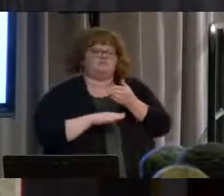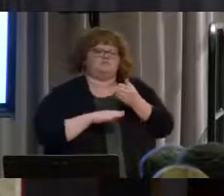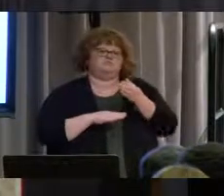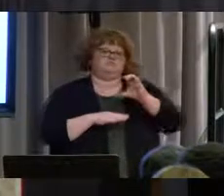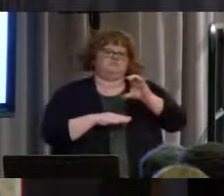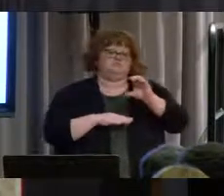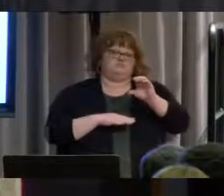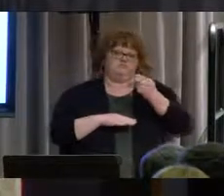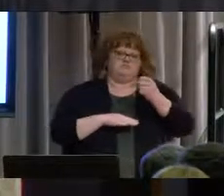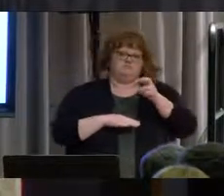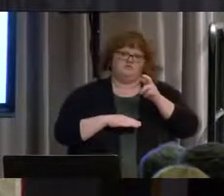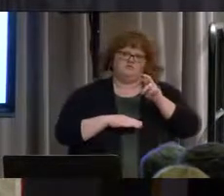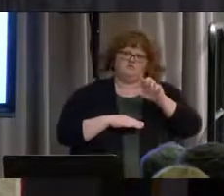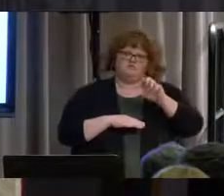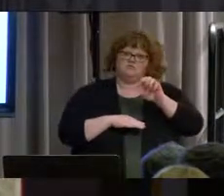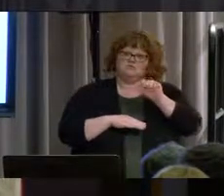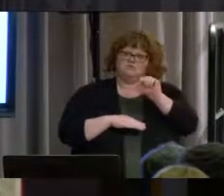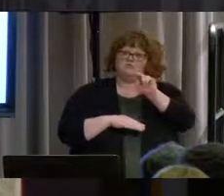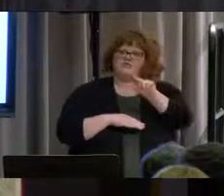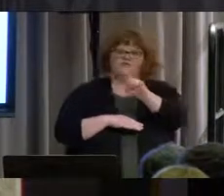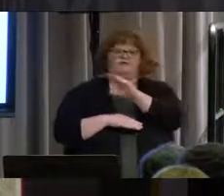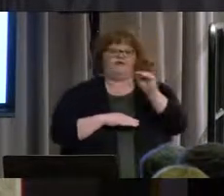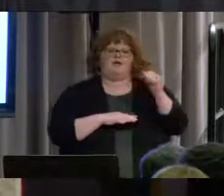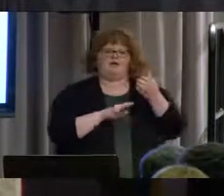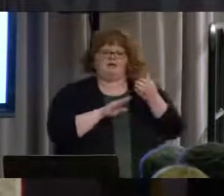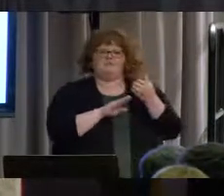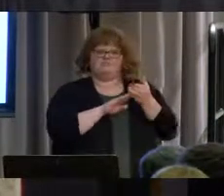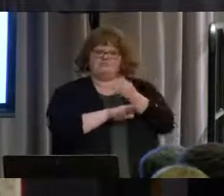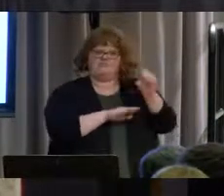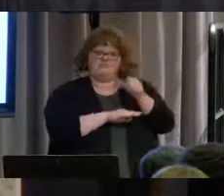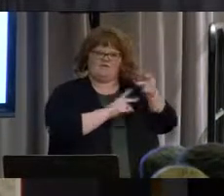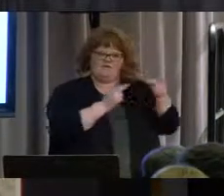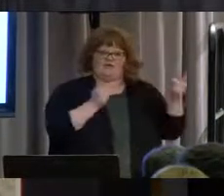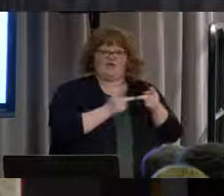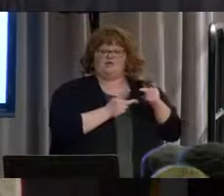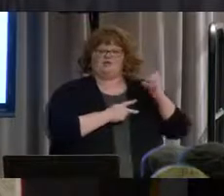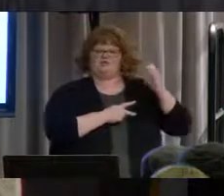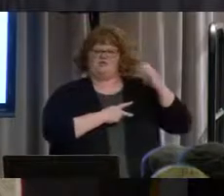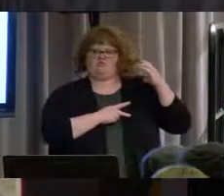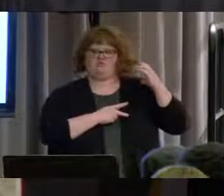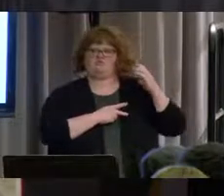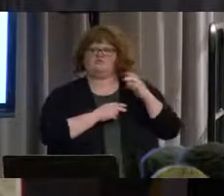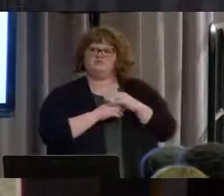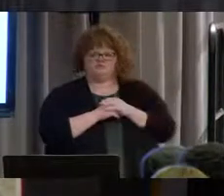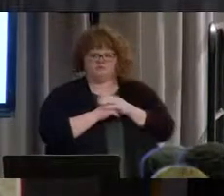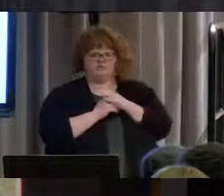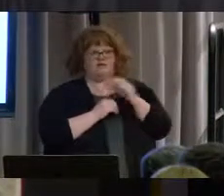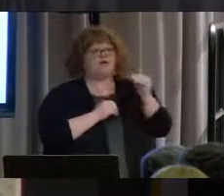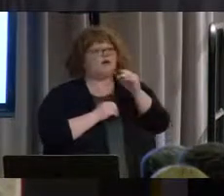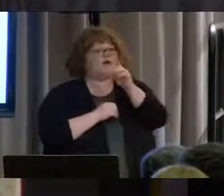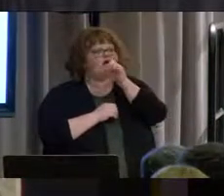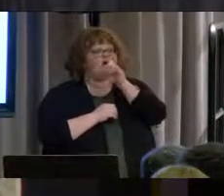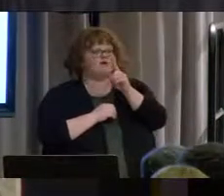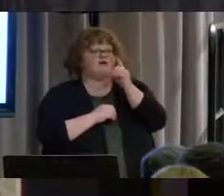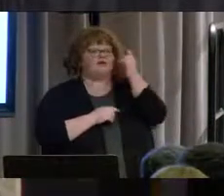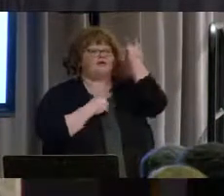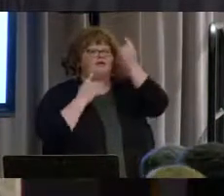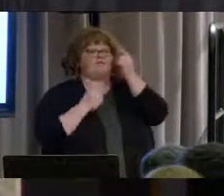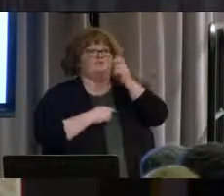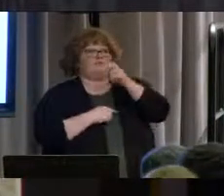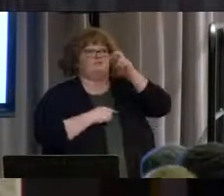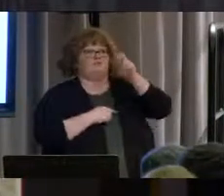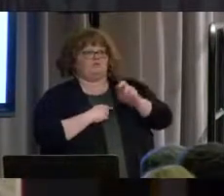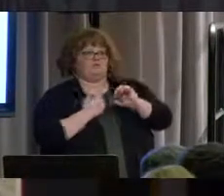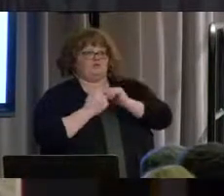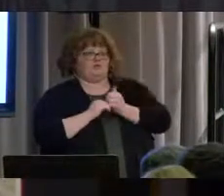and then a place that I know and love also before it became an event, Charlottesville, and to think about where Richmond fits in all this.